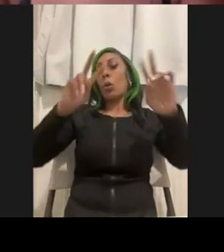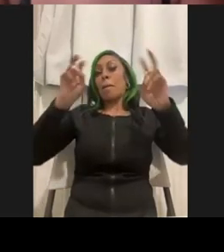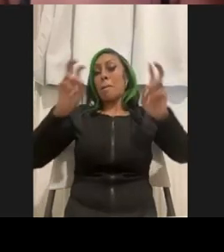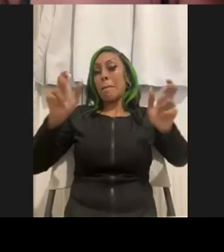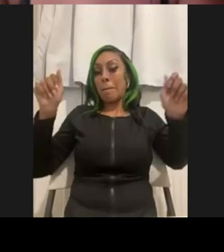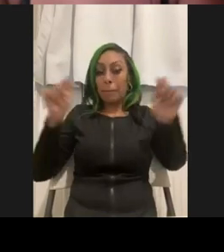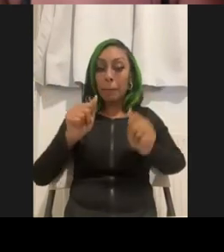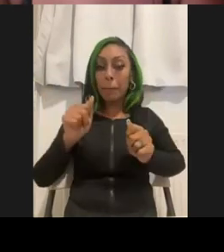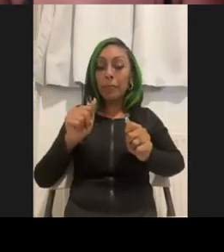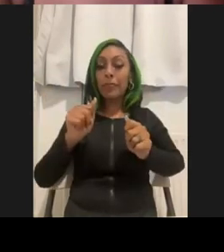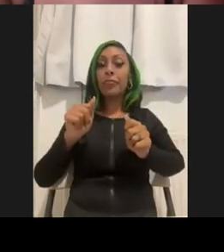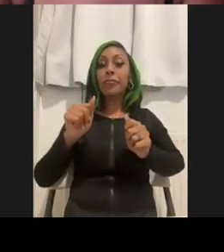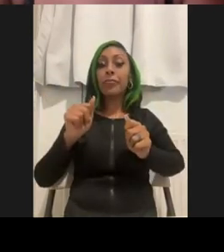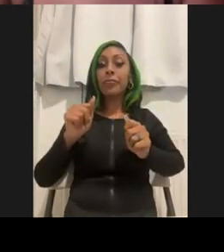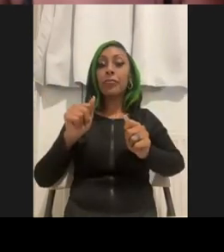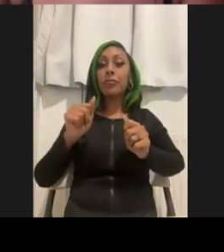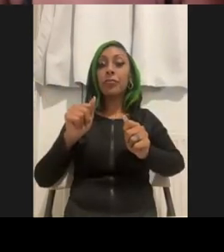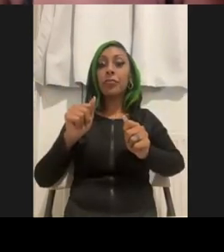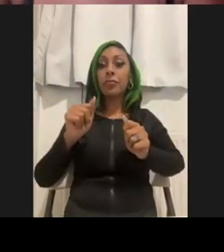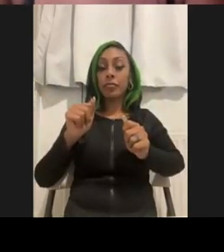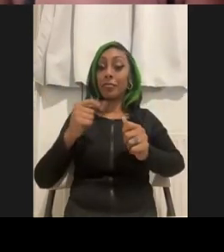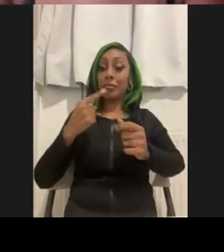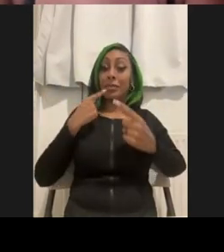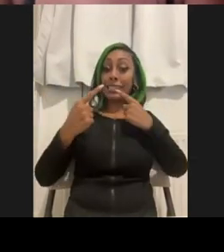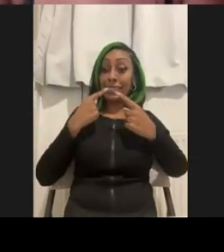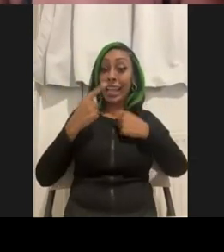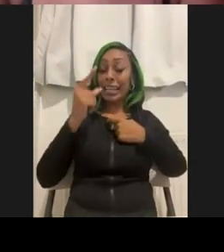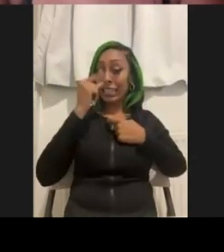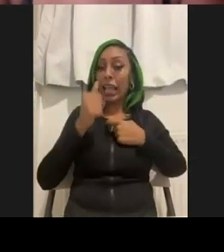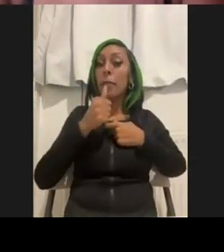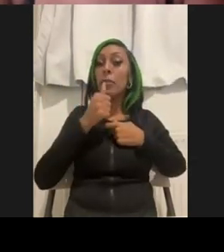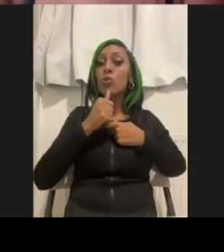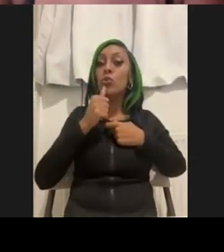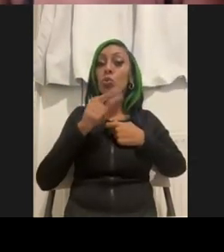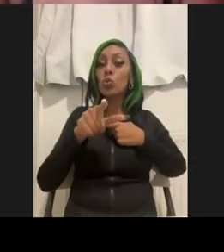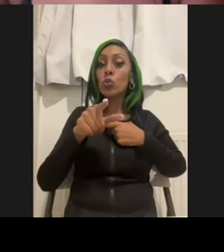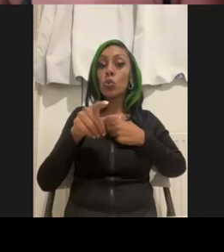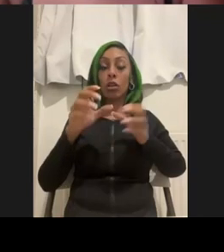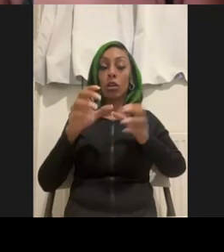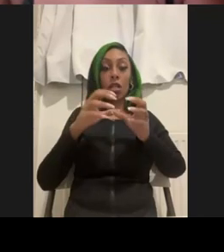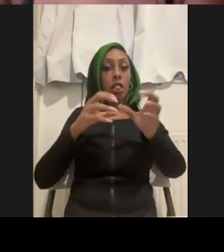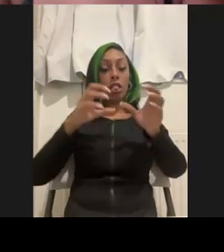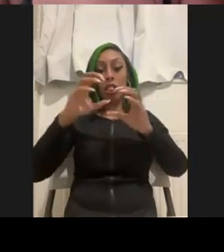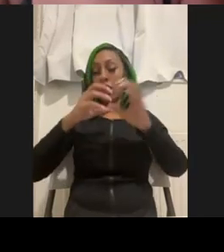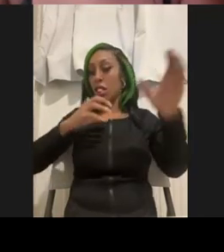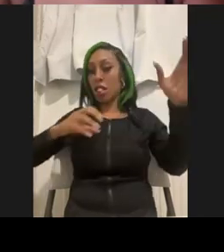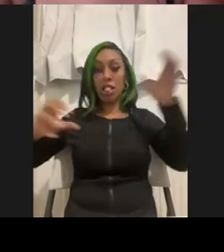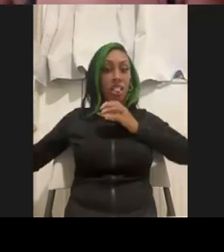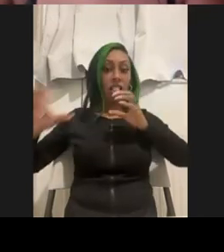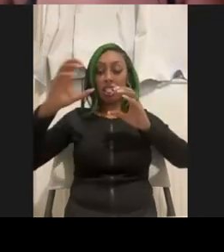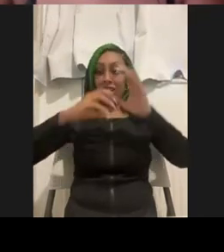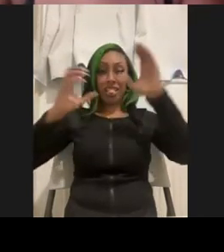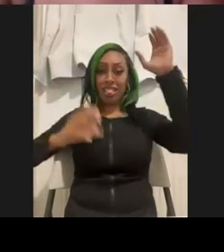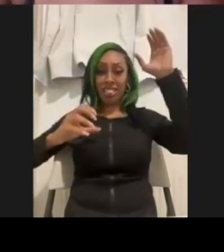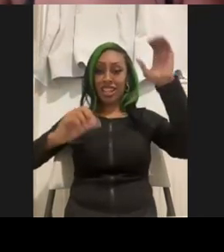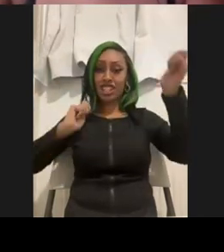was around, you know, data can be used as a way of really displacing change. And it can be used as a